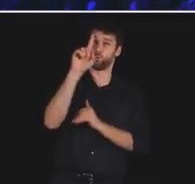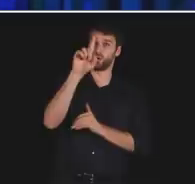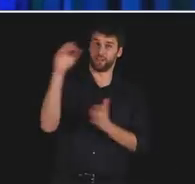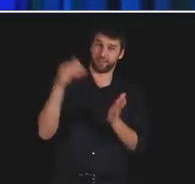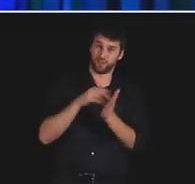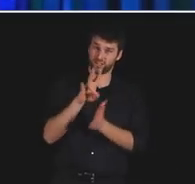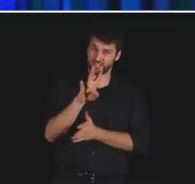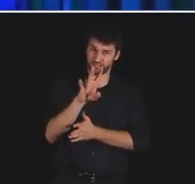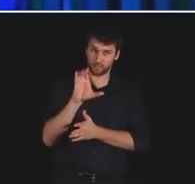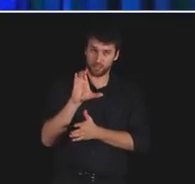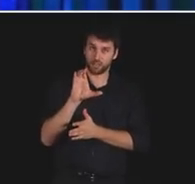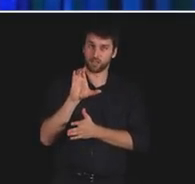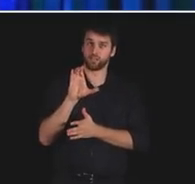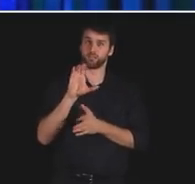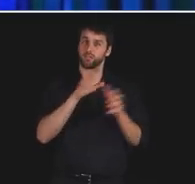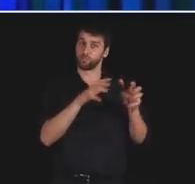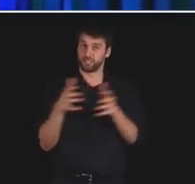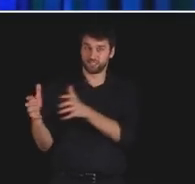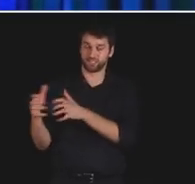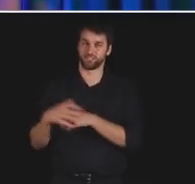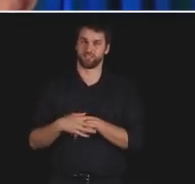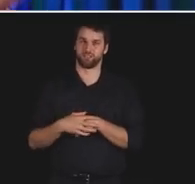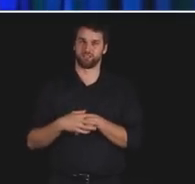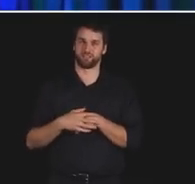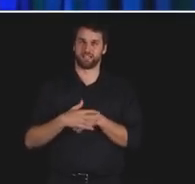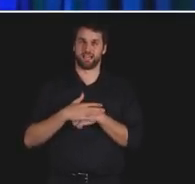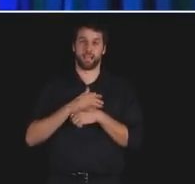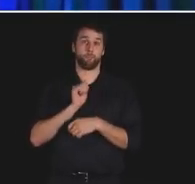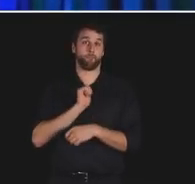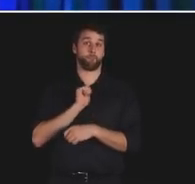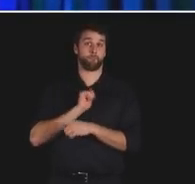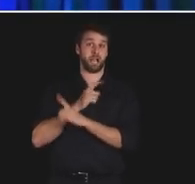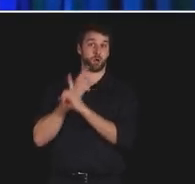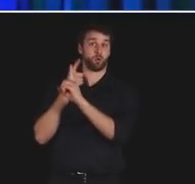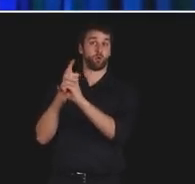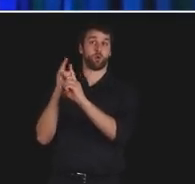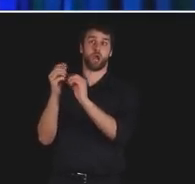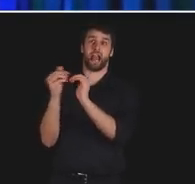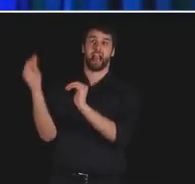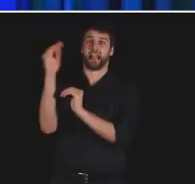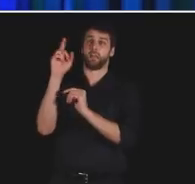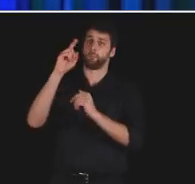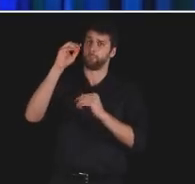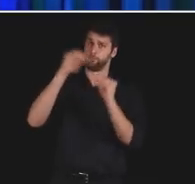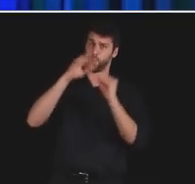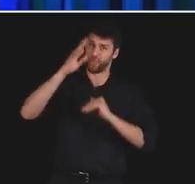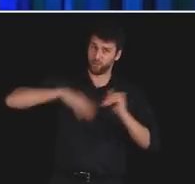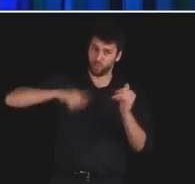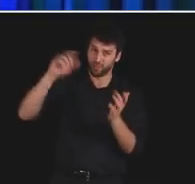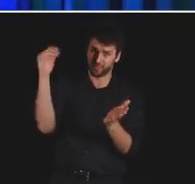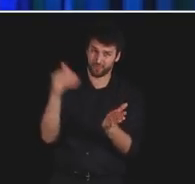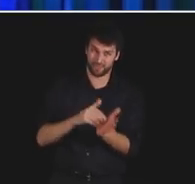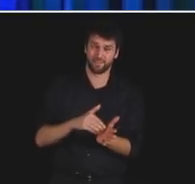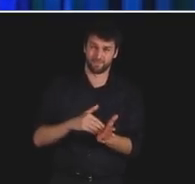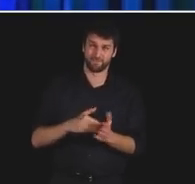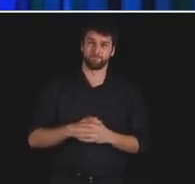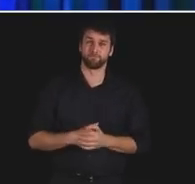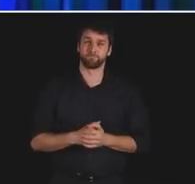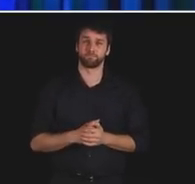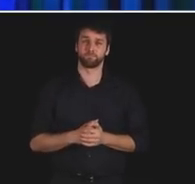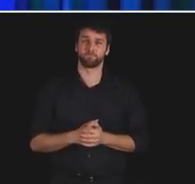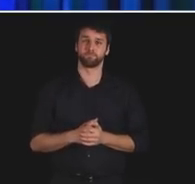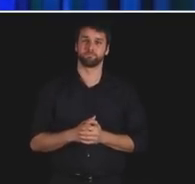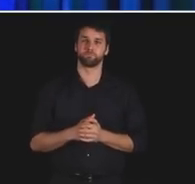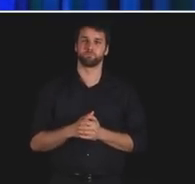And exceeded my own goal by more than 1,000. People said it was like doing a lifetime of bird watching in 1 year, although I don't really see it that